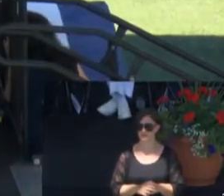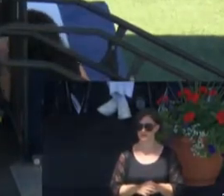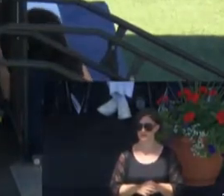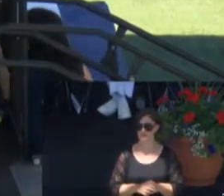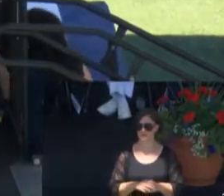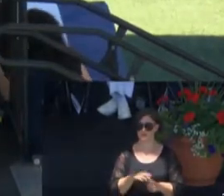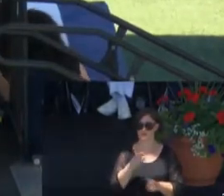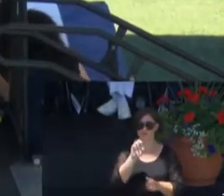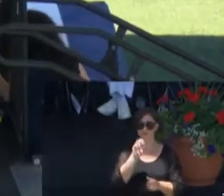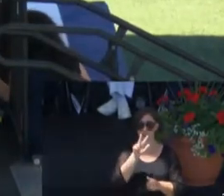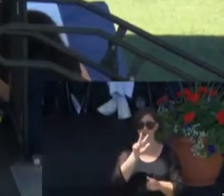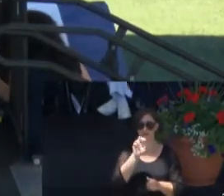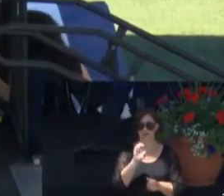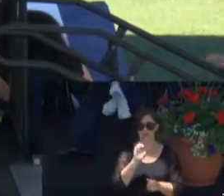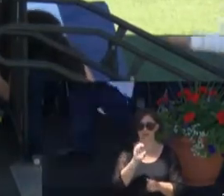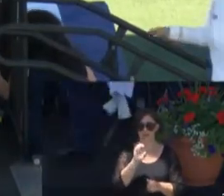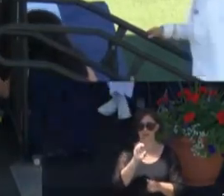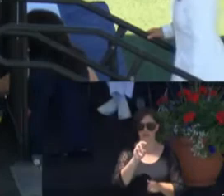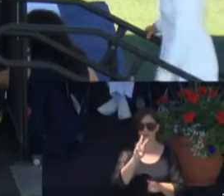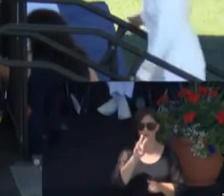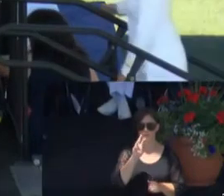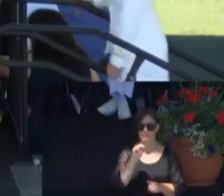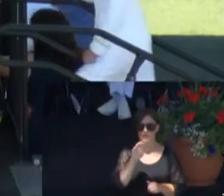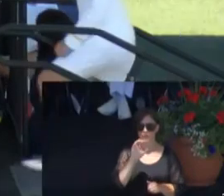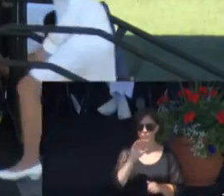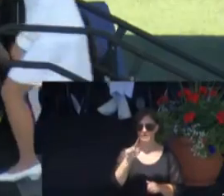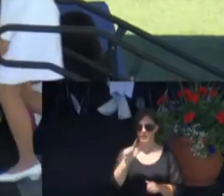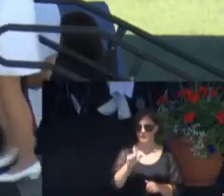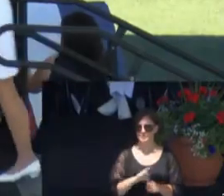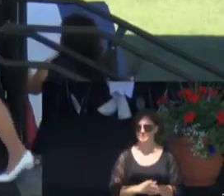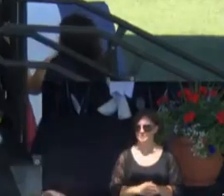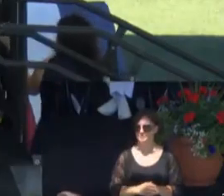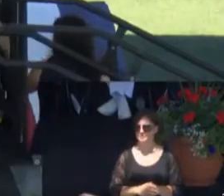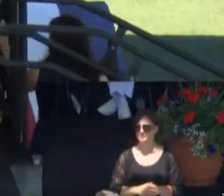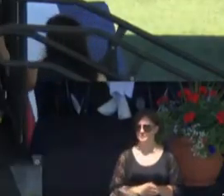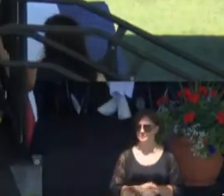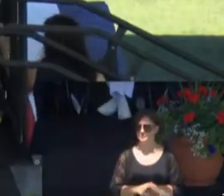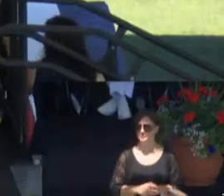Eve Elizabeth Watterson, magna cum laude.